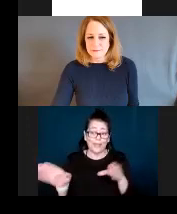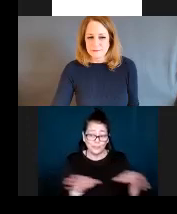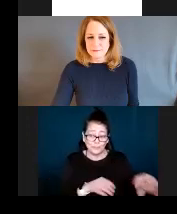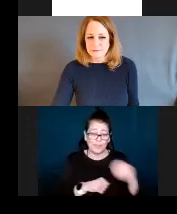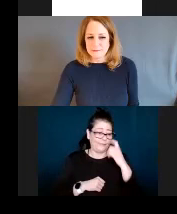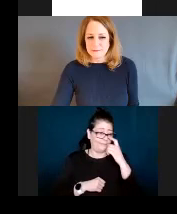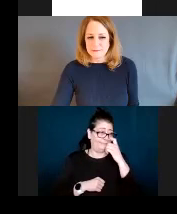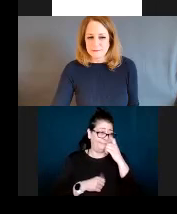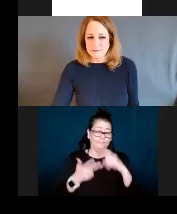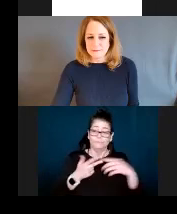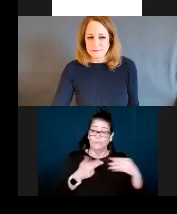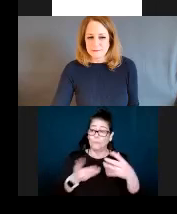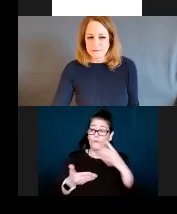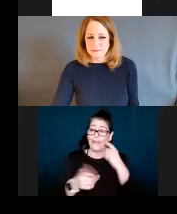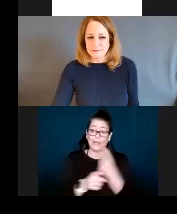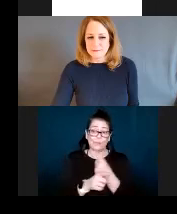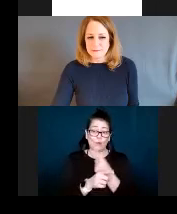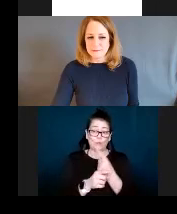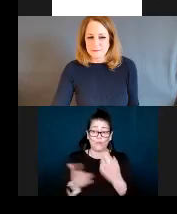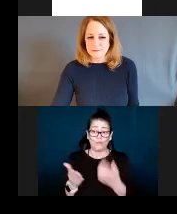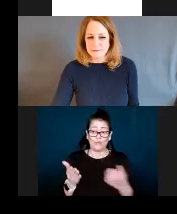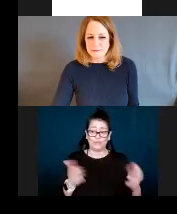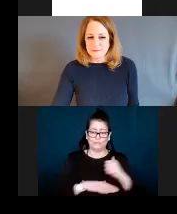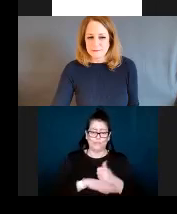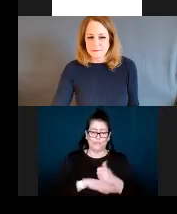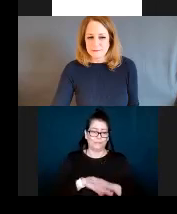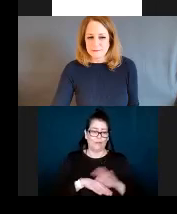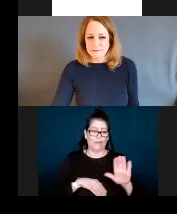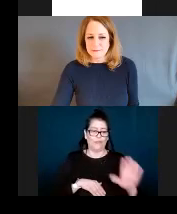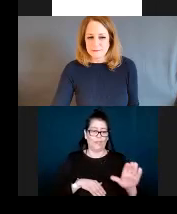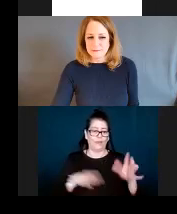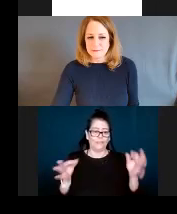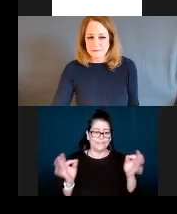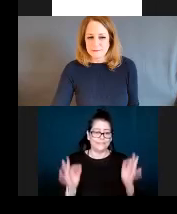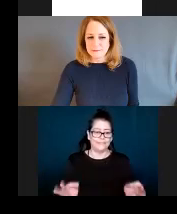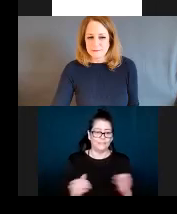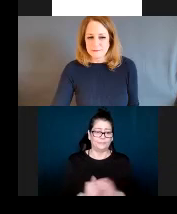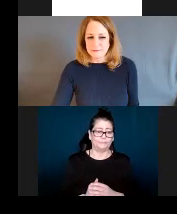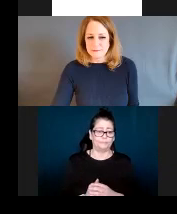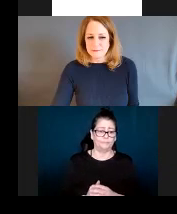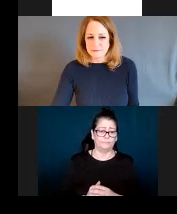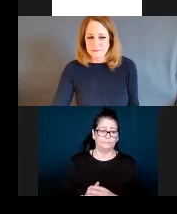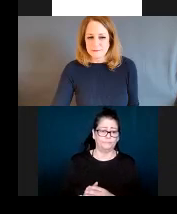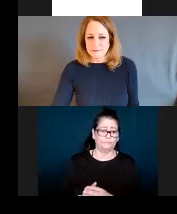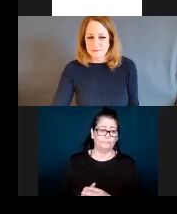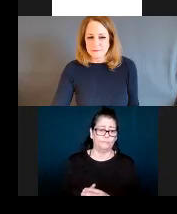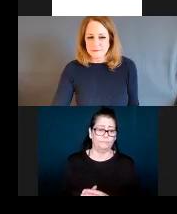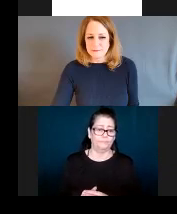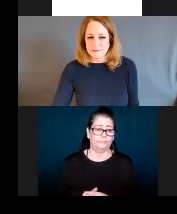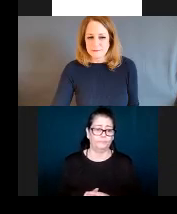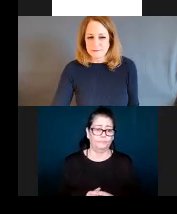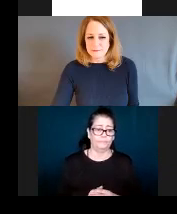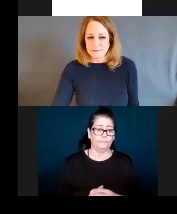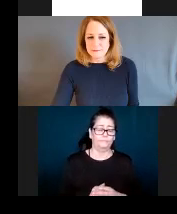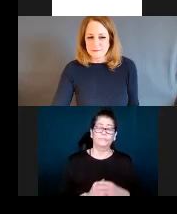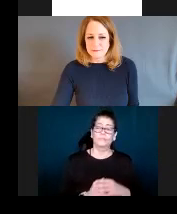appropriate resources based on the victim's or survivor's decision. And we'll talk about that a little bit